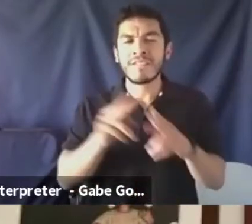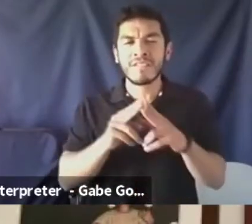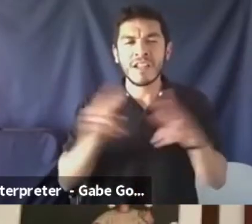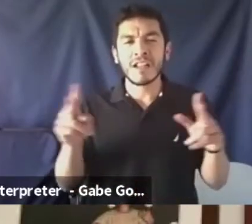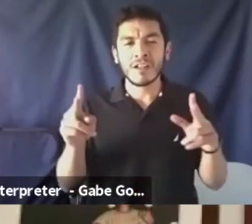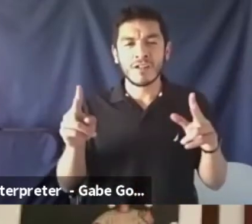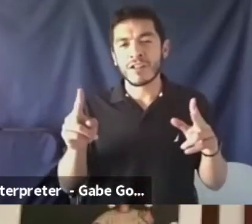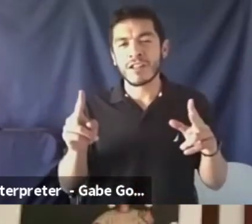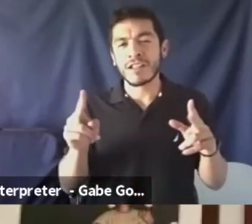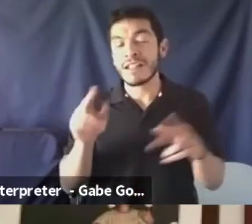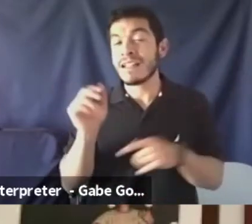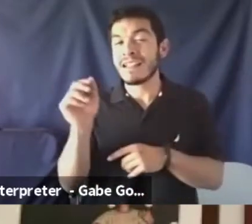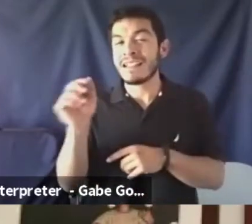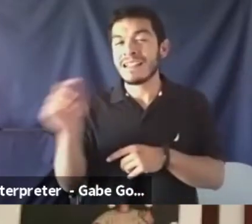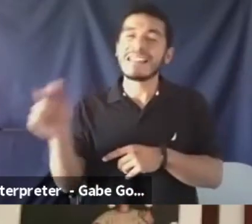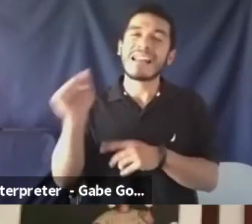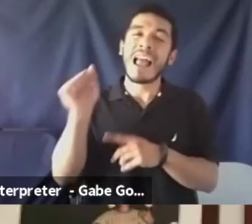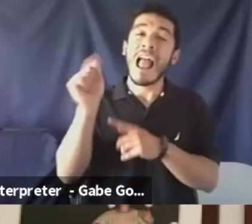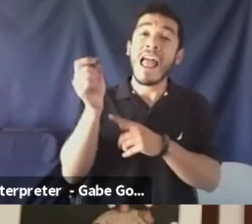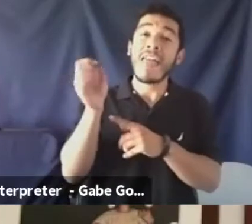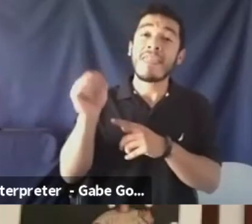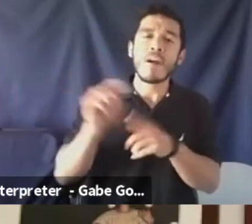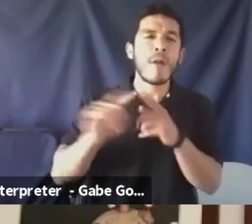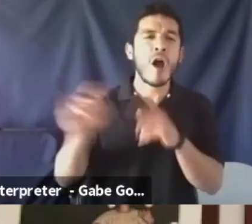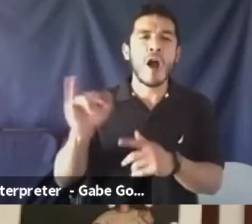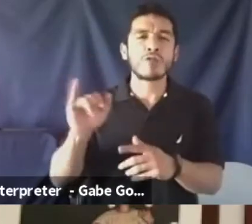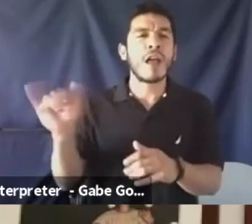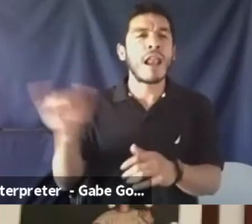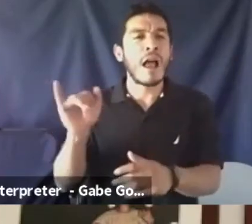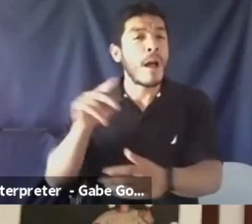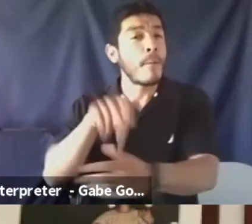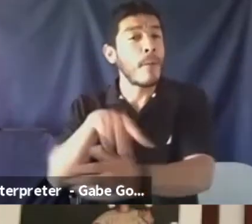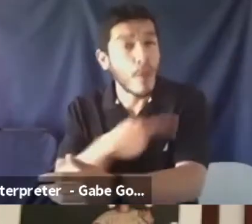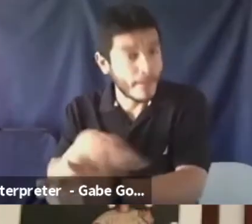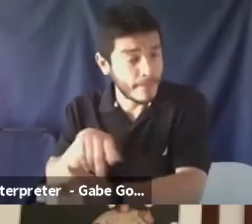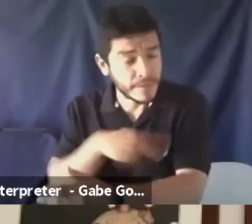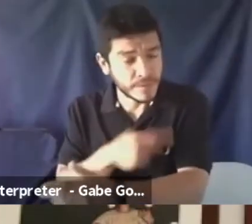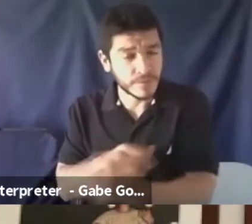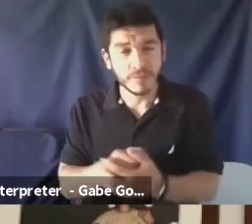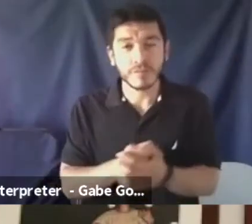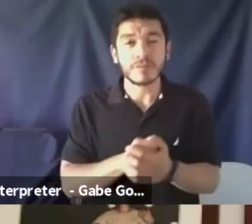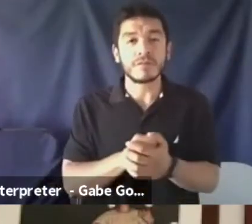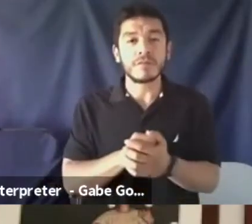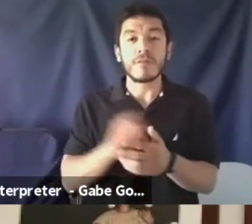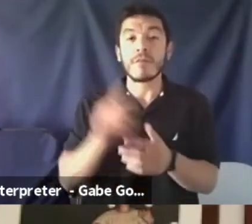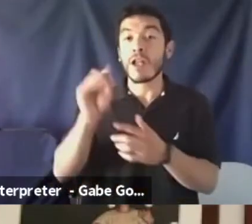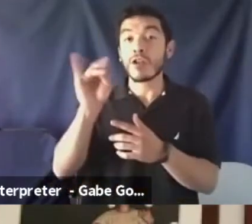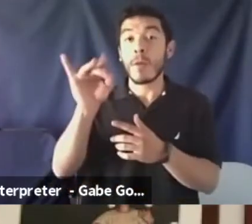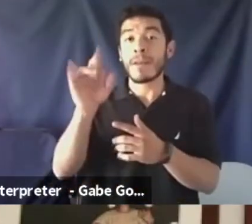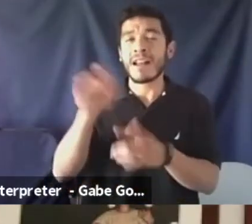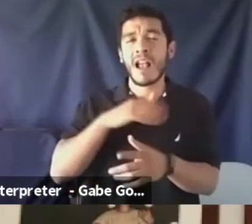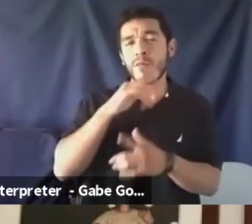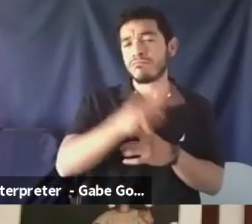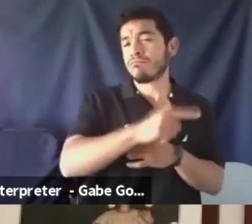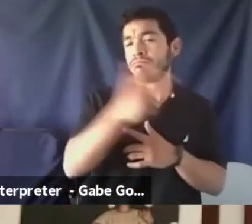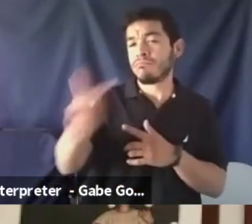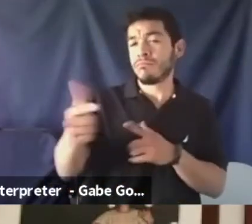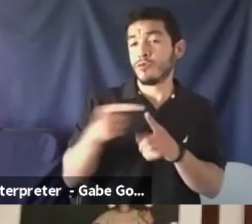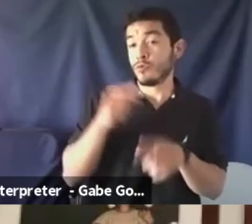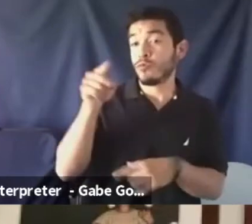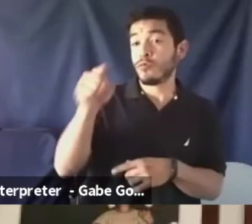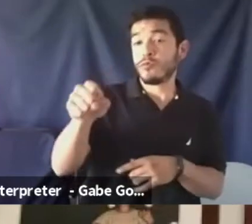it's an anthem, but it's also very poetic. So, Dominique Fishback, I'm going to go back to you because,